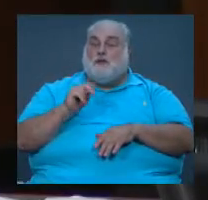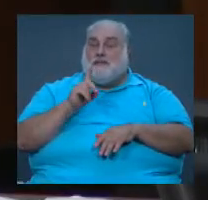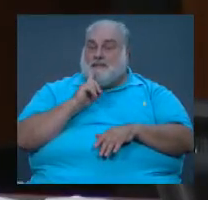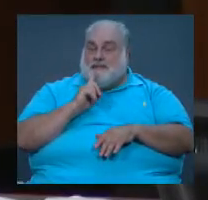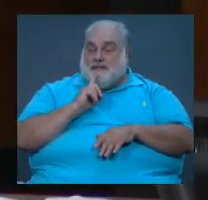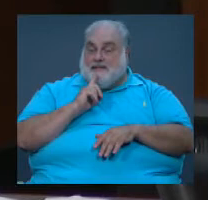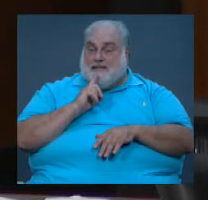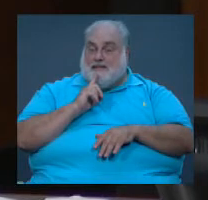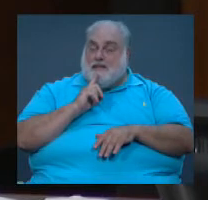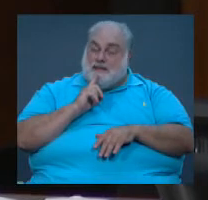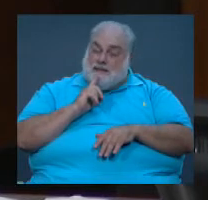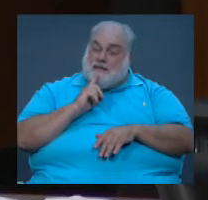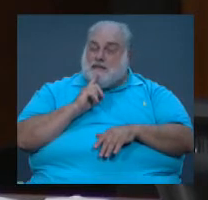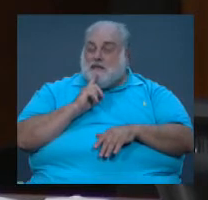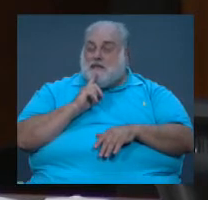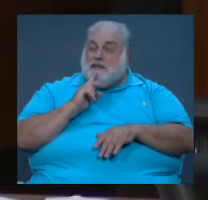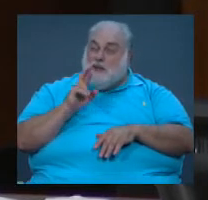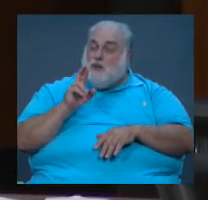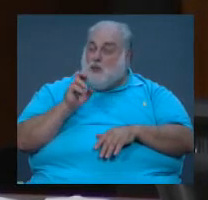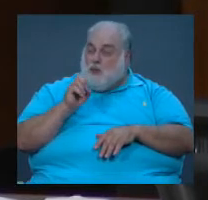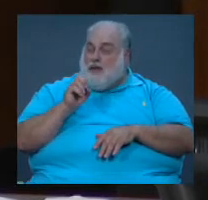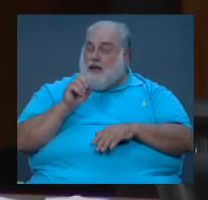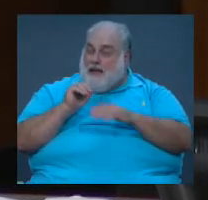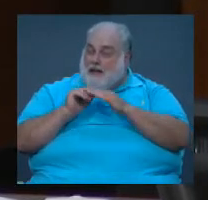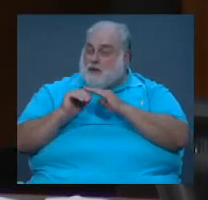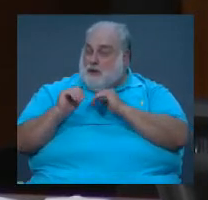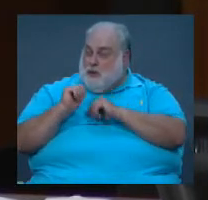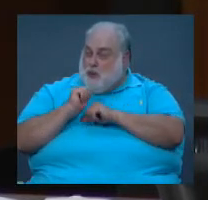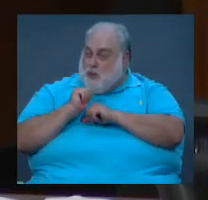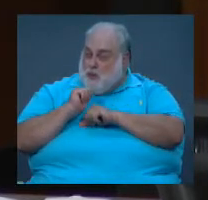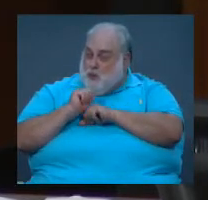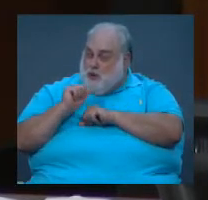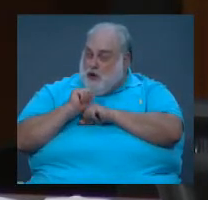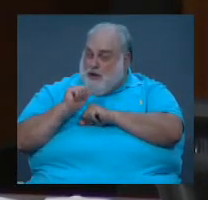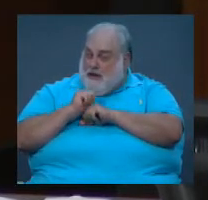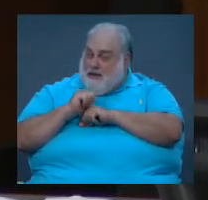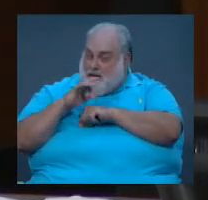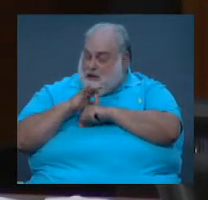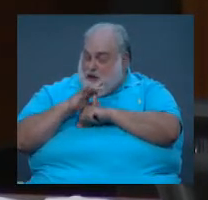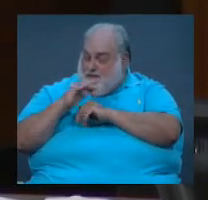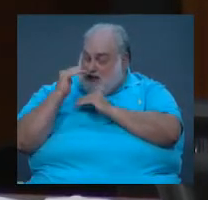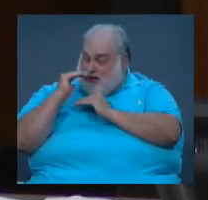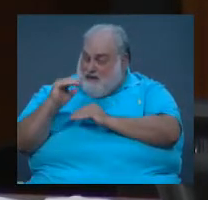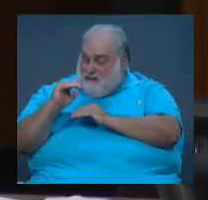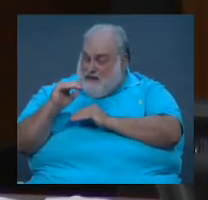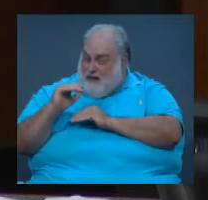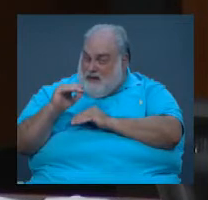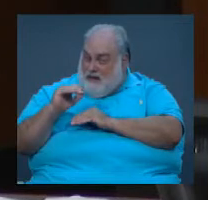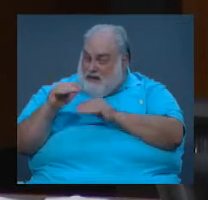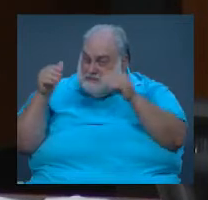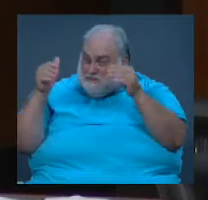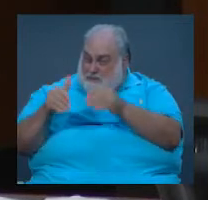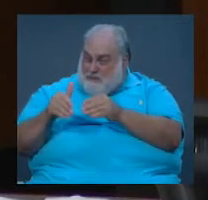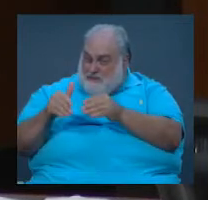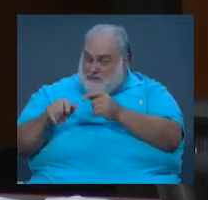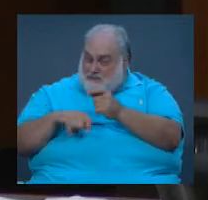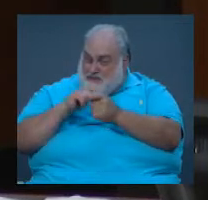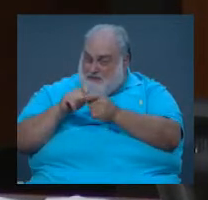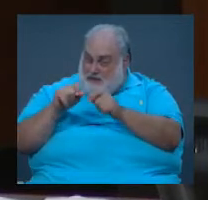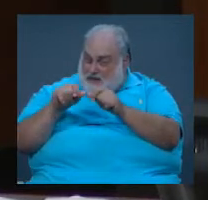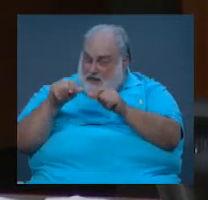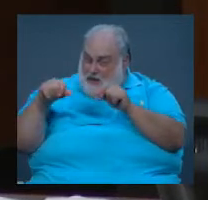part of that question, our reentry work, is it geographically limited or geographically concentrated